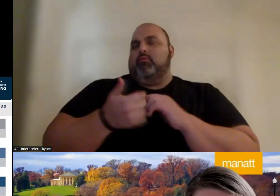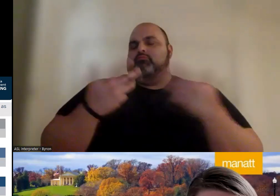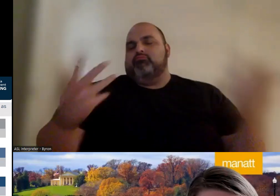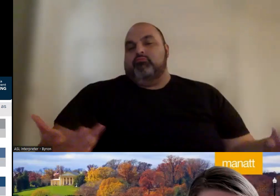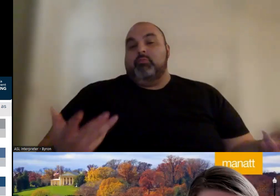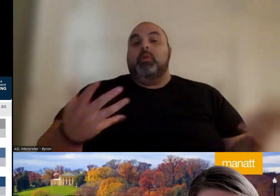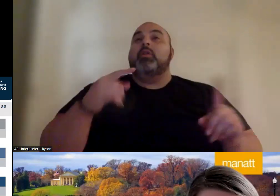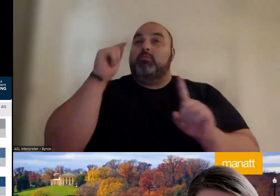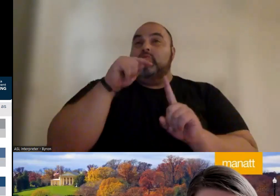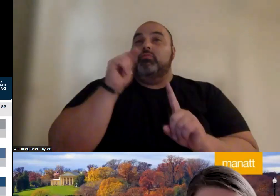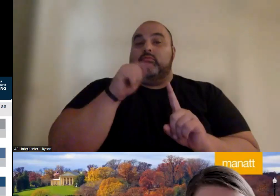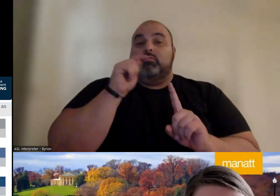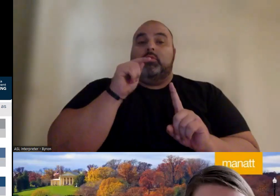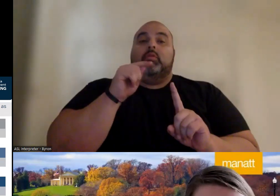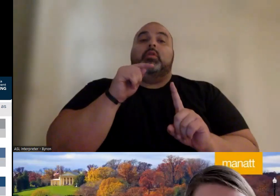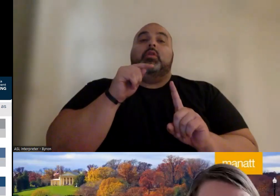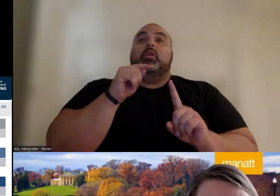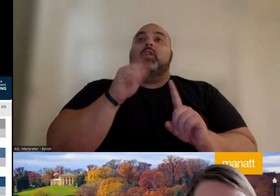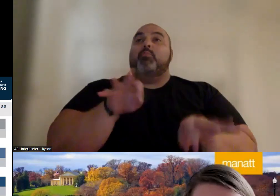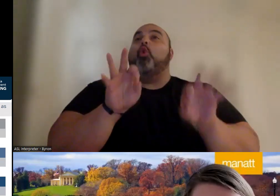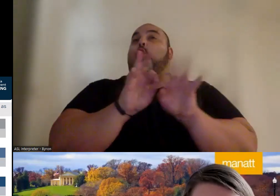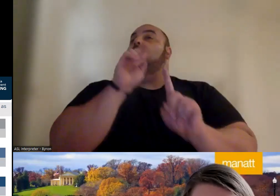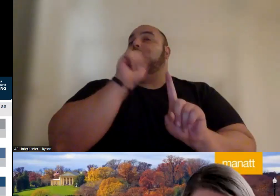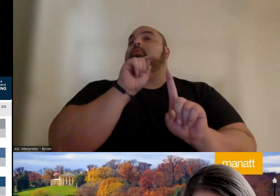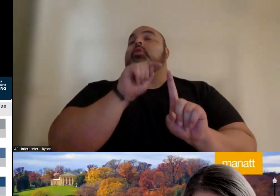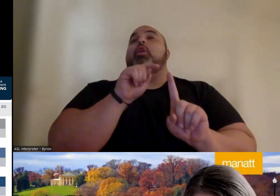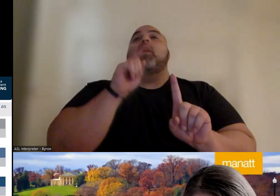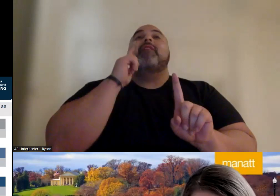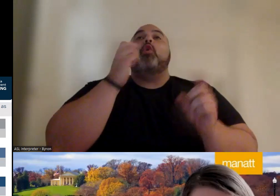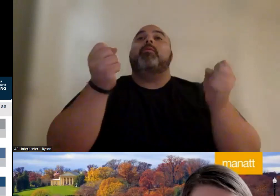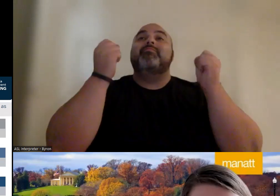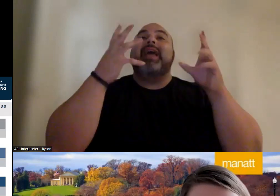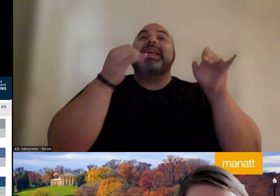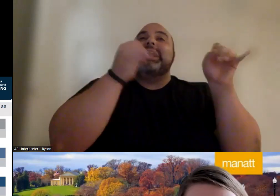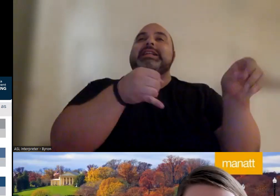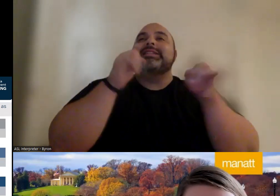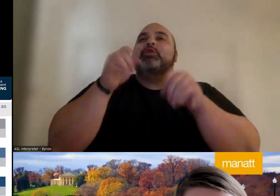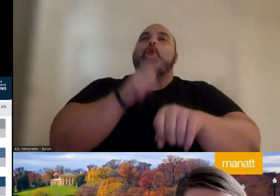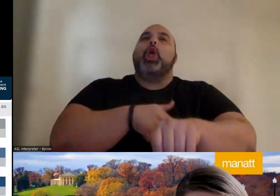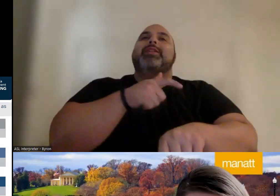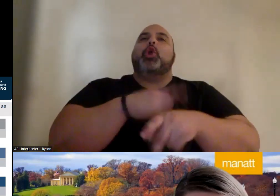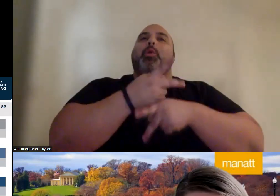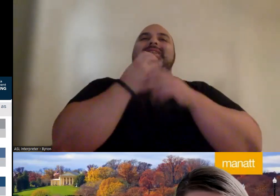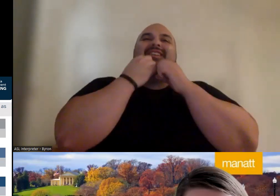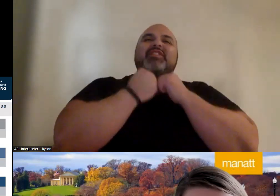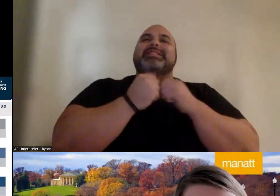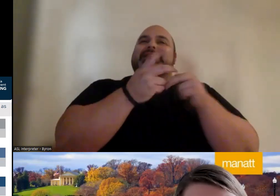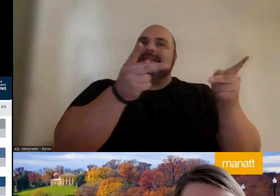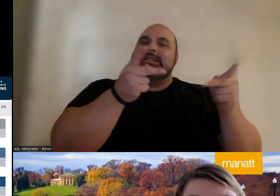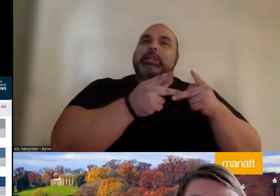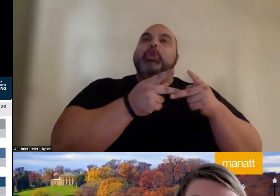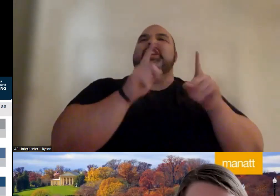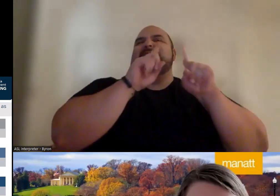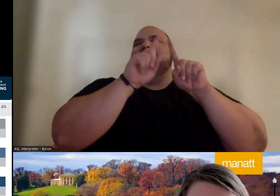key piece, the key piece of highlight on this slide is that for any individual long-term care facility, there are a number of different factors